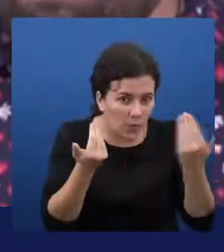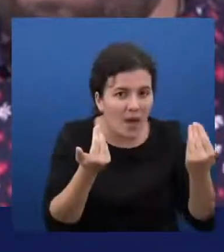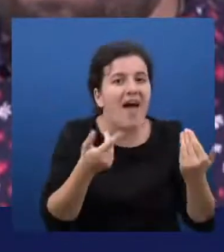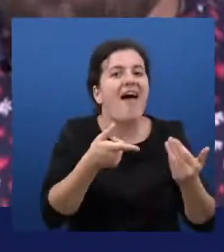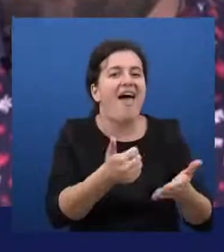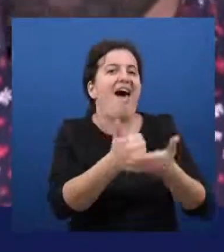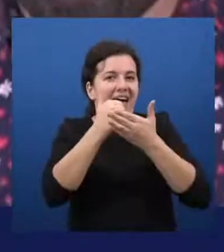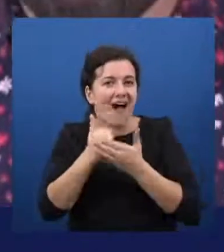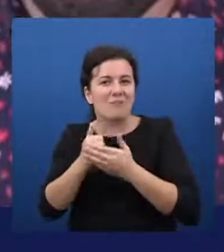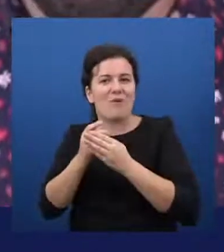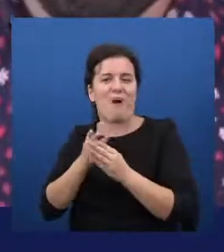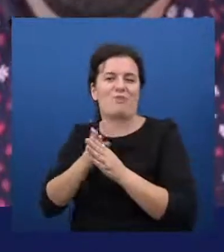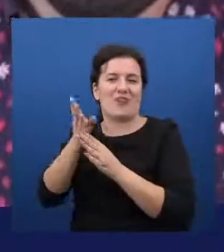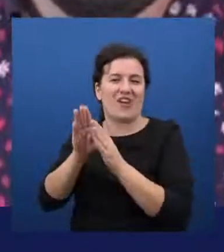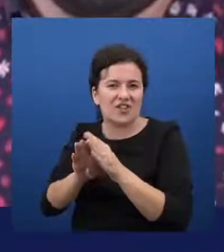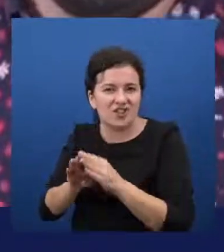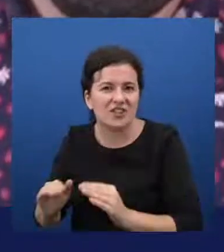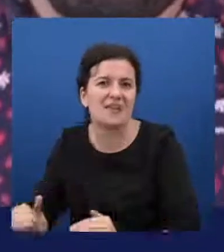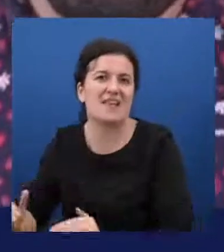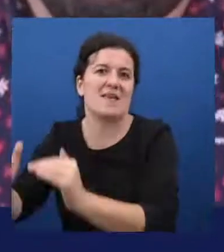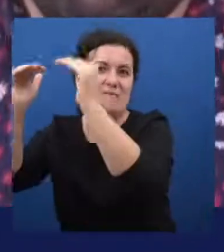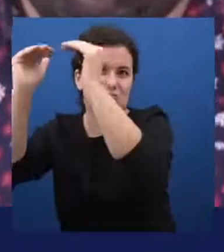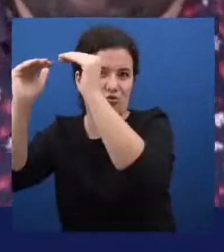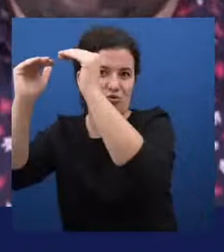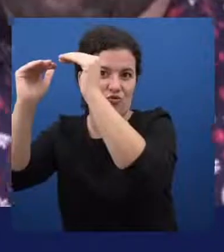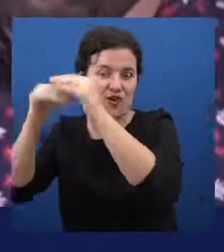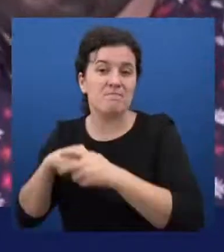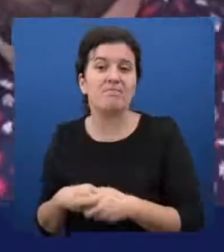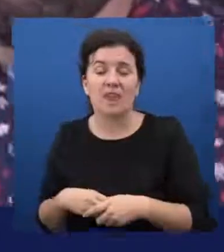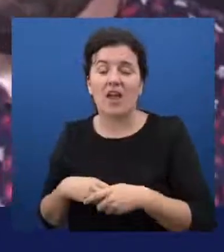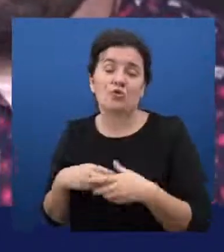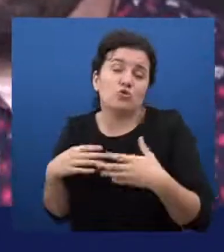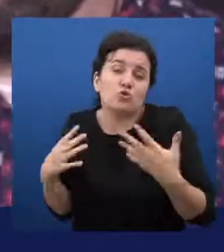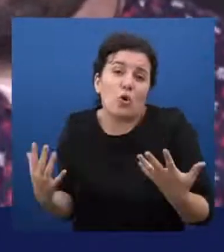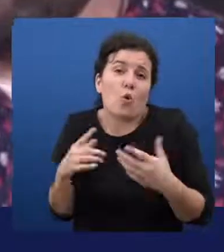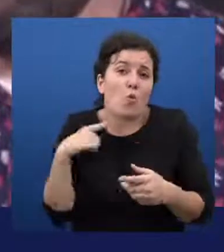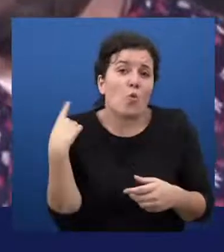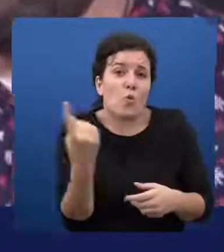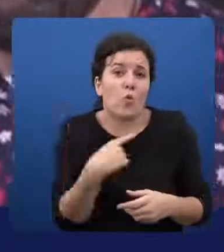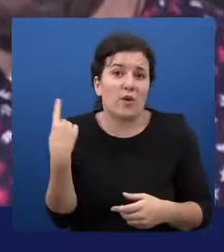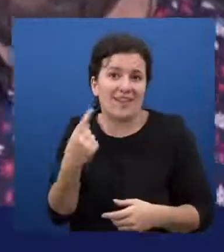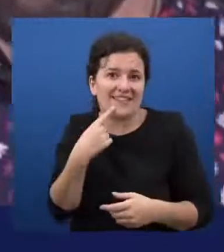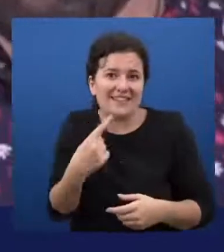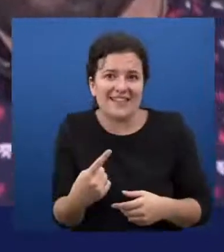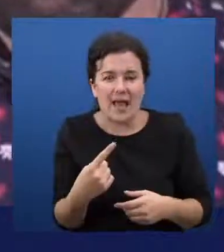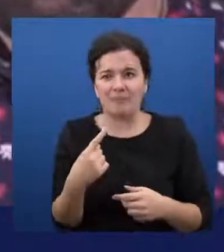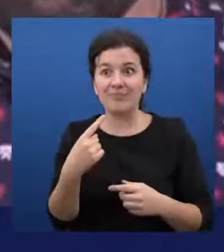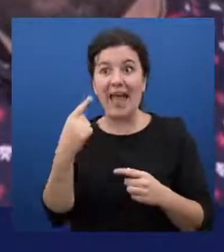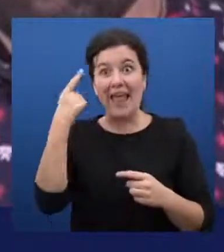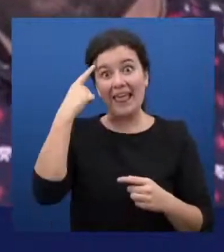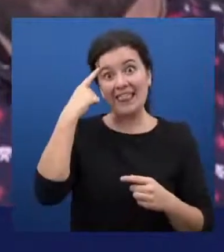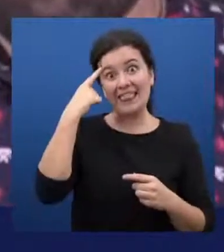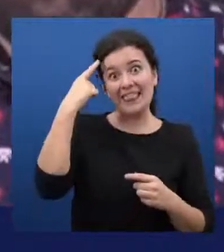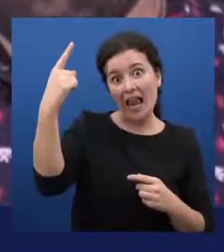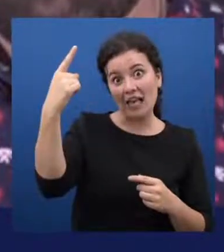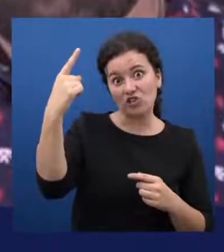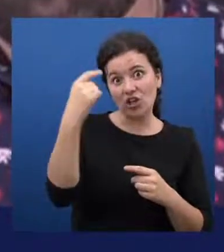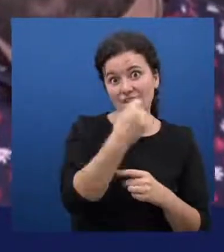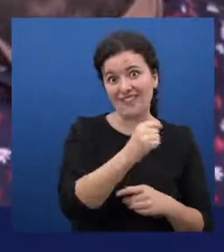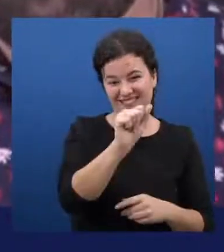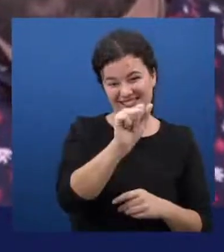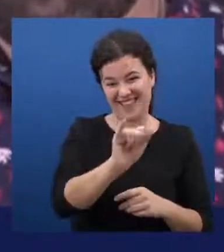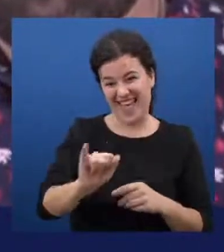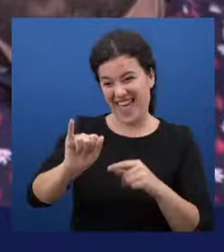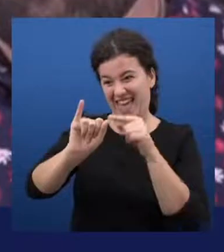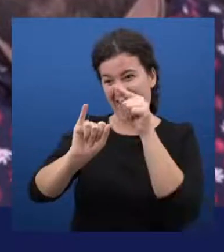is part of this is the anthropomorphization effect. When we threw the word intelligence in this and we are handing these